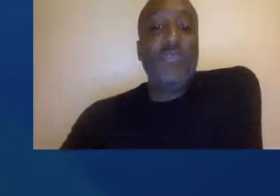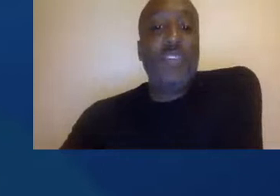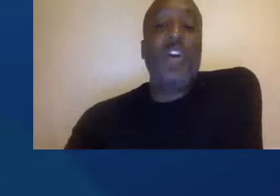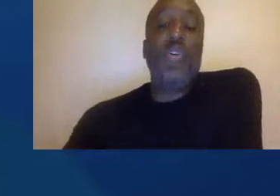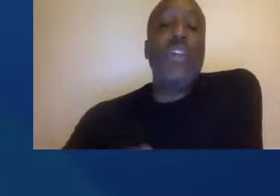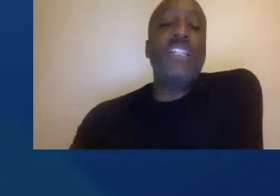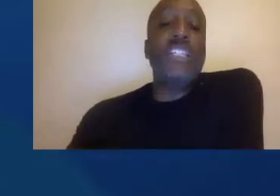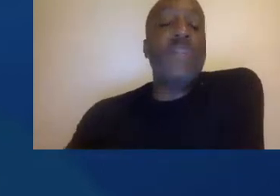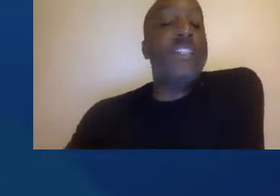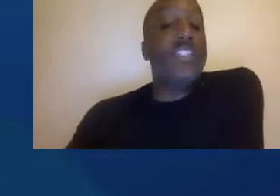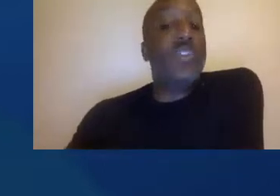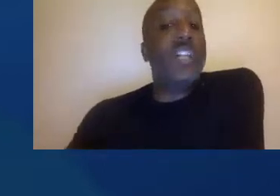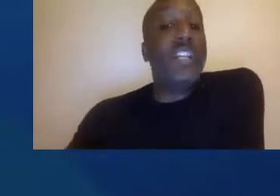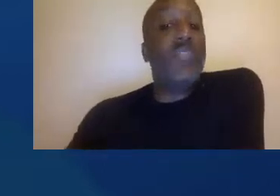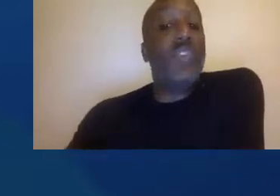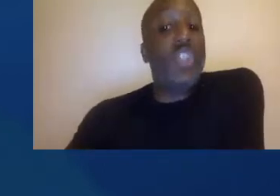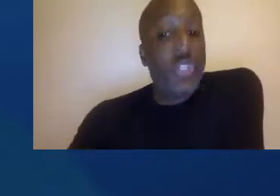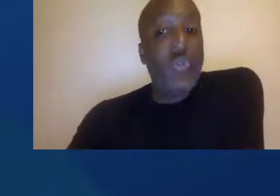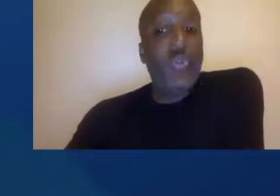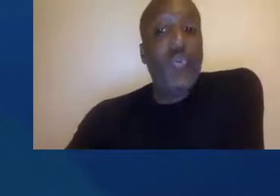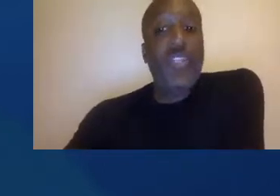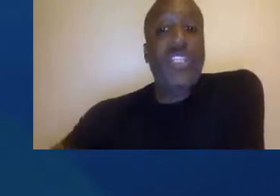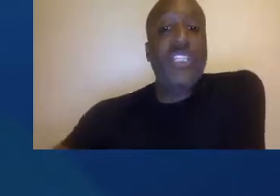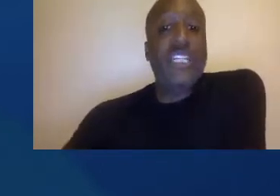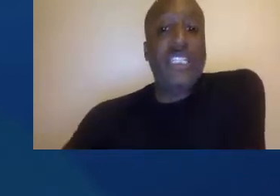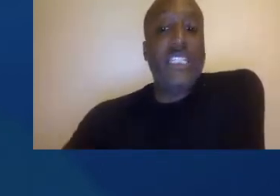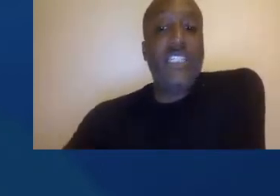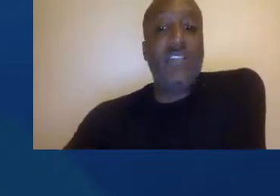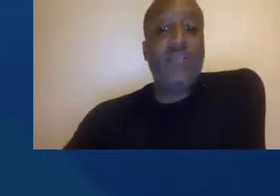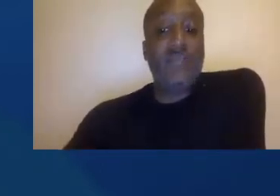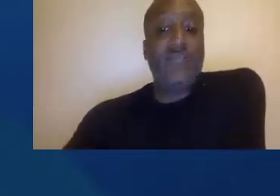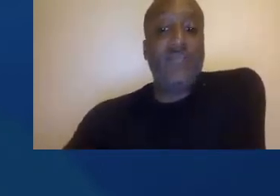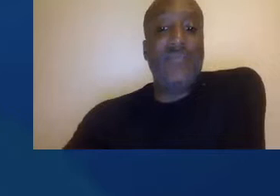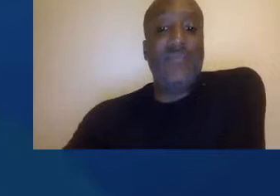to be, or what does an assembly district delegate do within a DSCC?